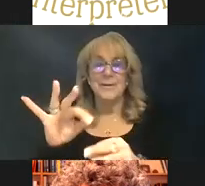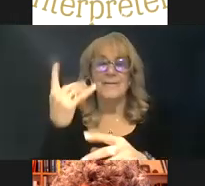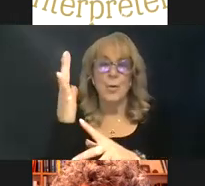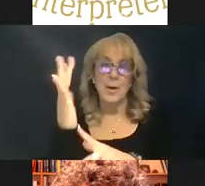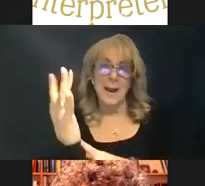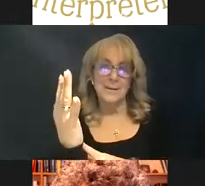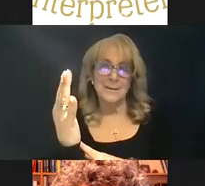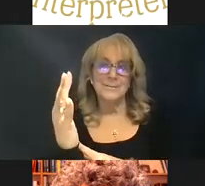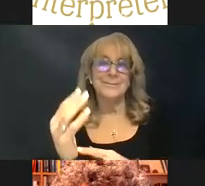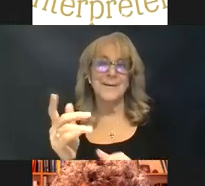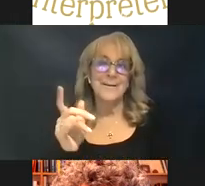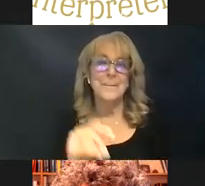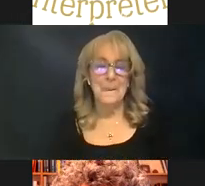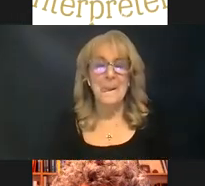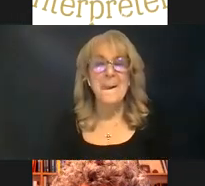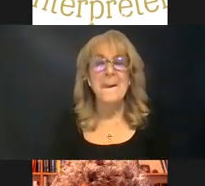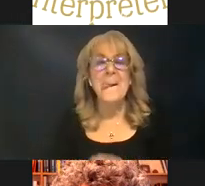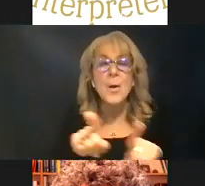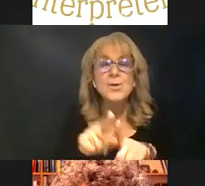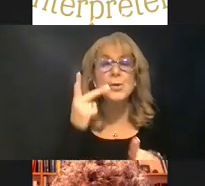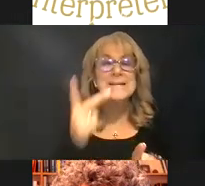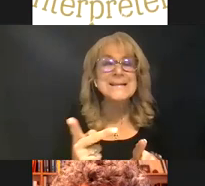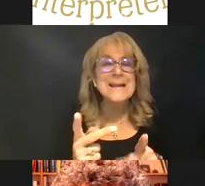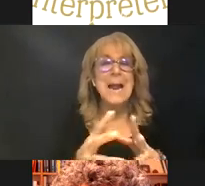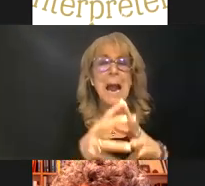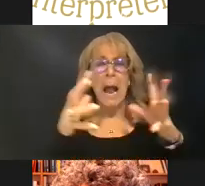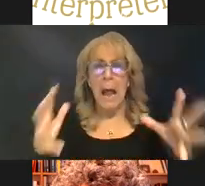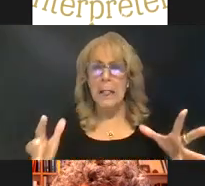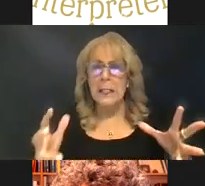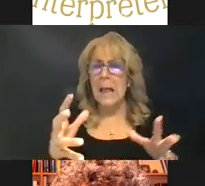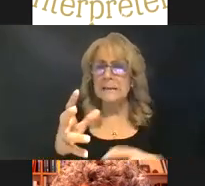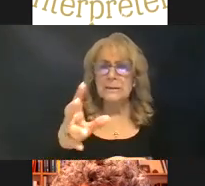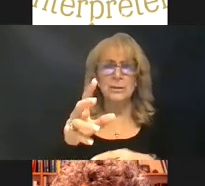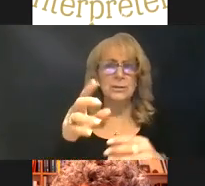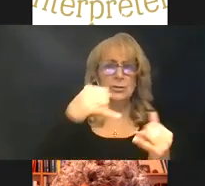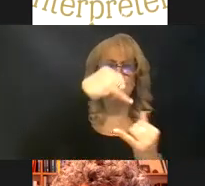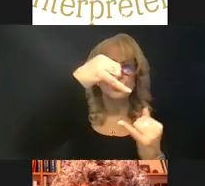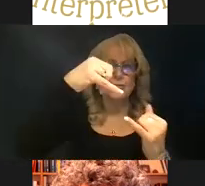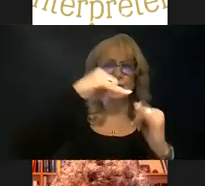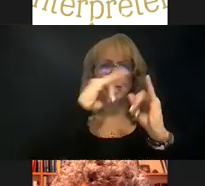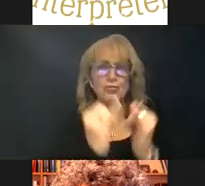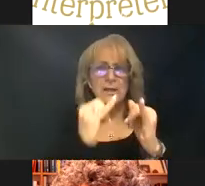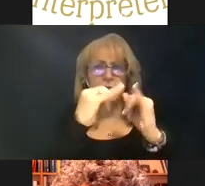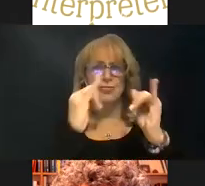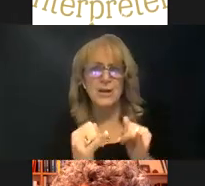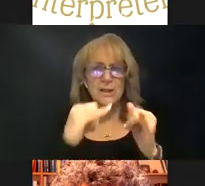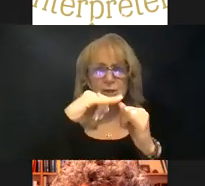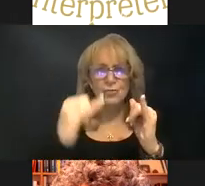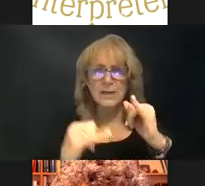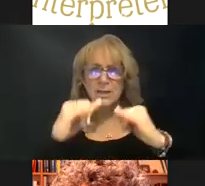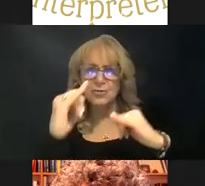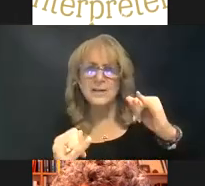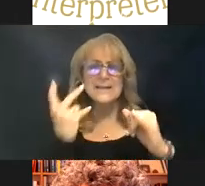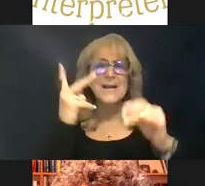So also you can see lots of vortex rings here. Whenever we talk, you see how the person is generating